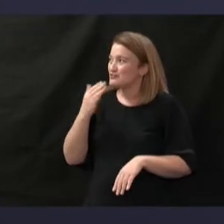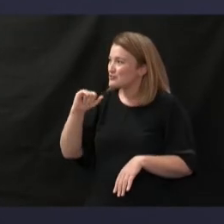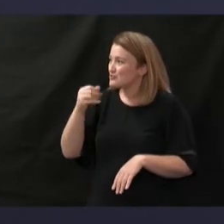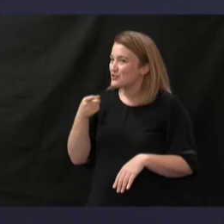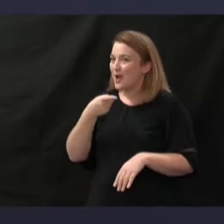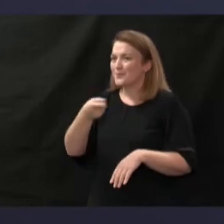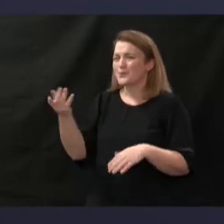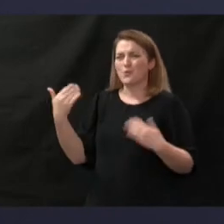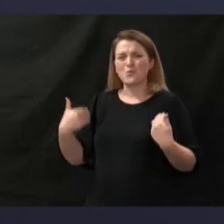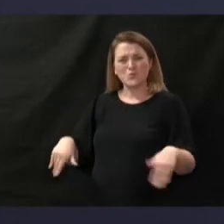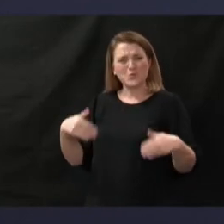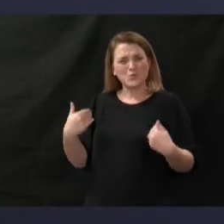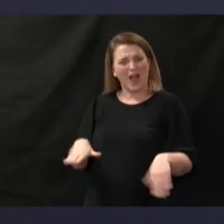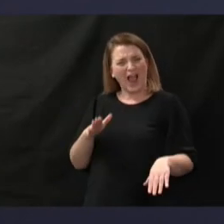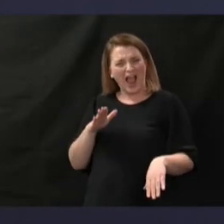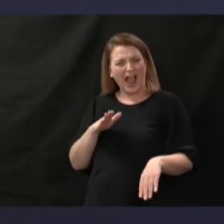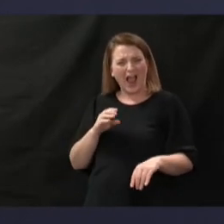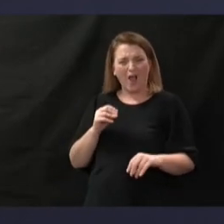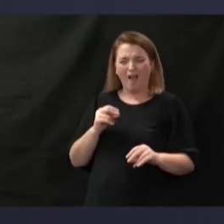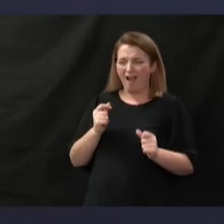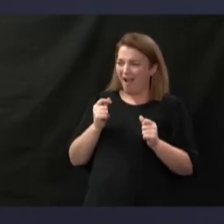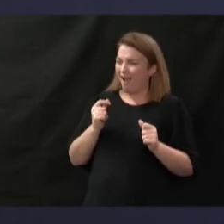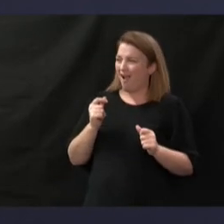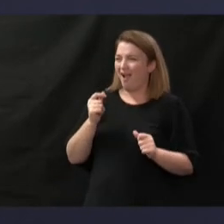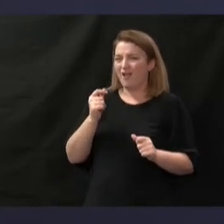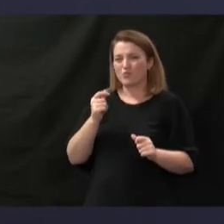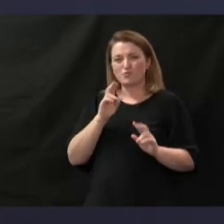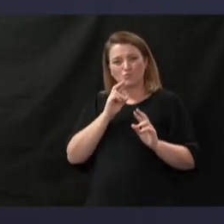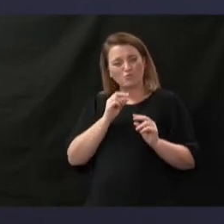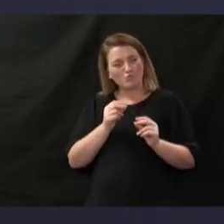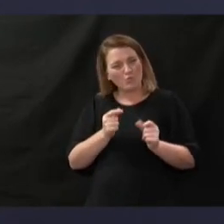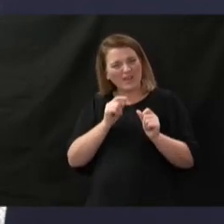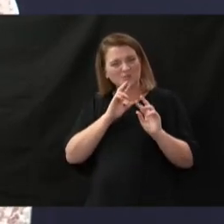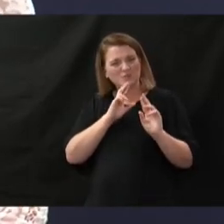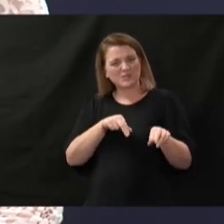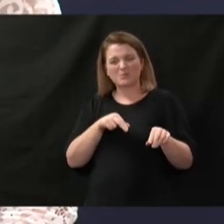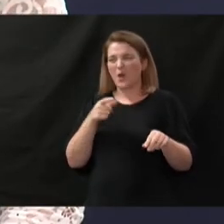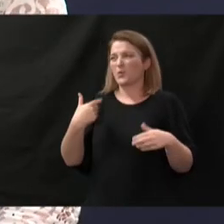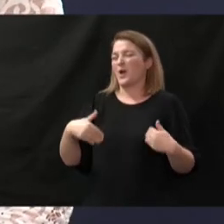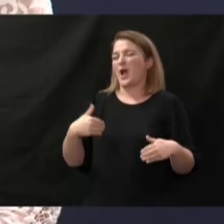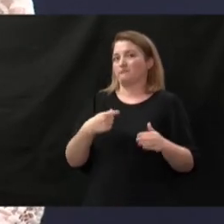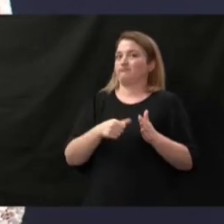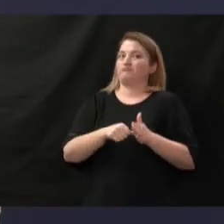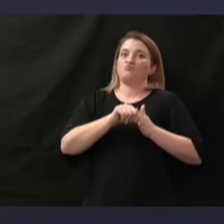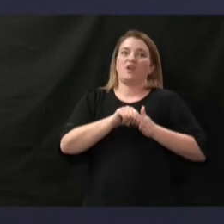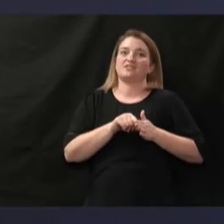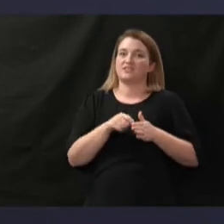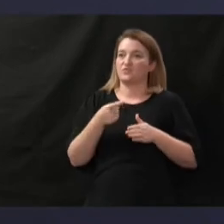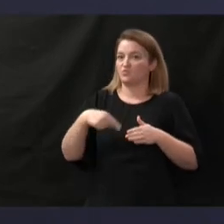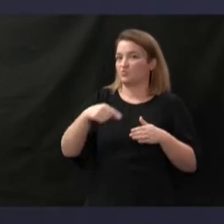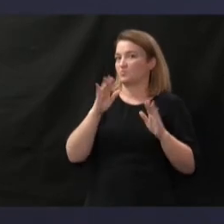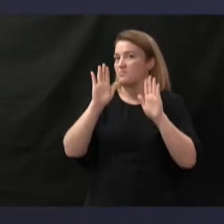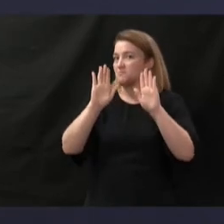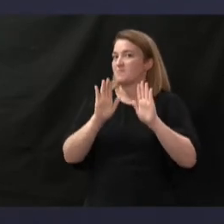so on it. So impressive. You are a great, great group. Can you